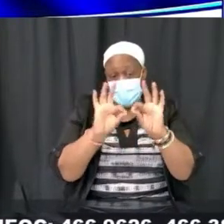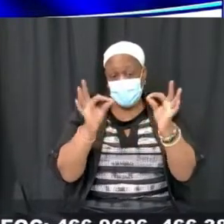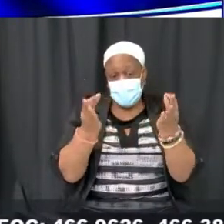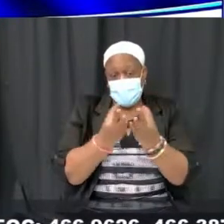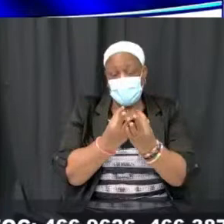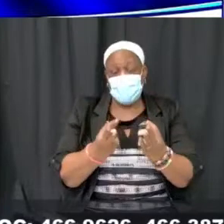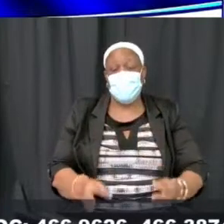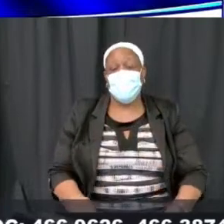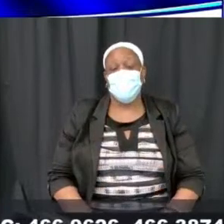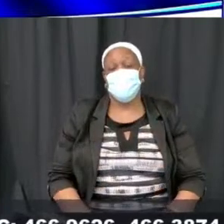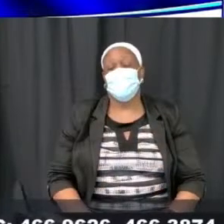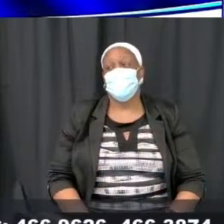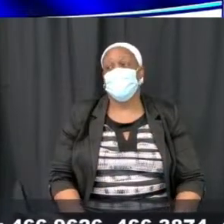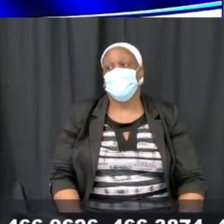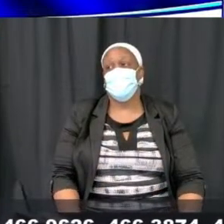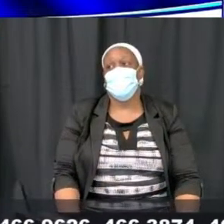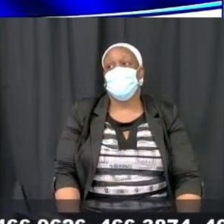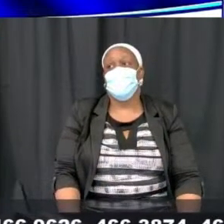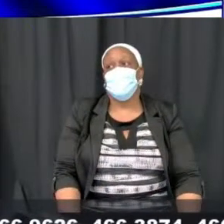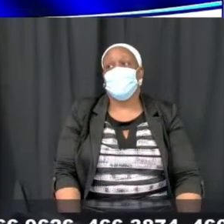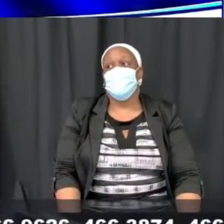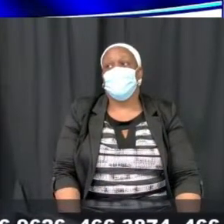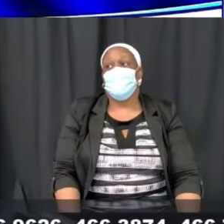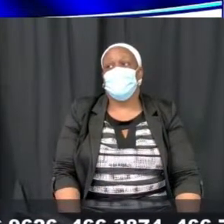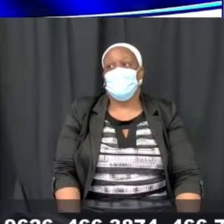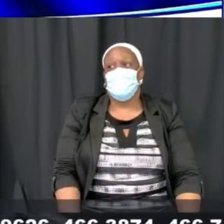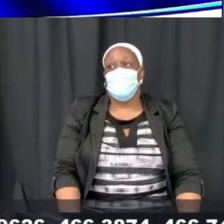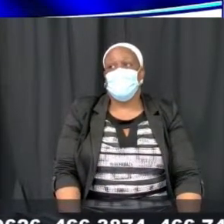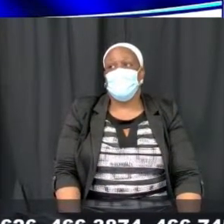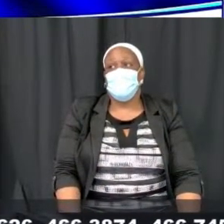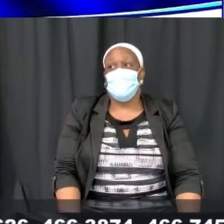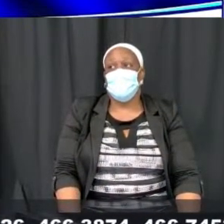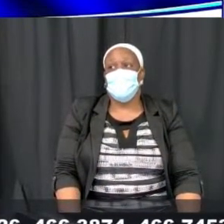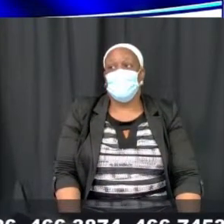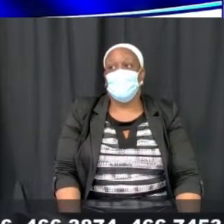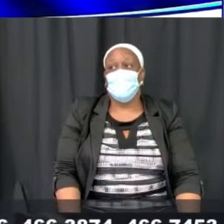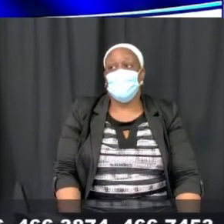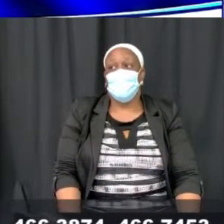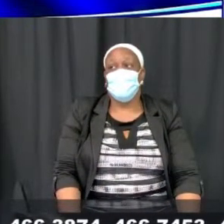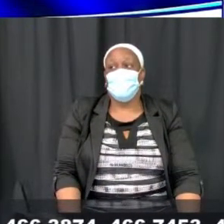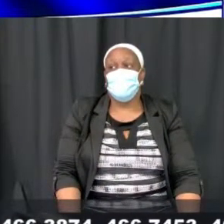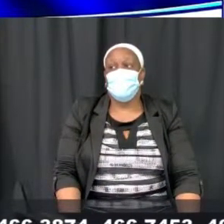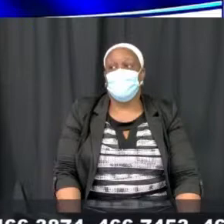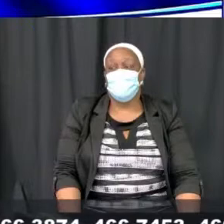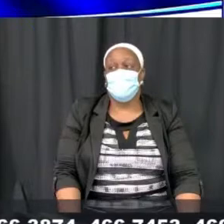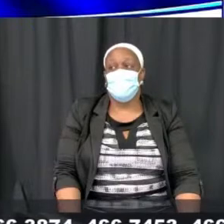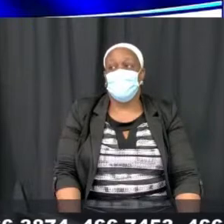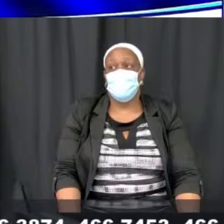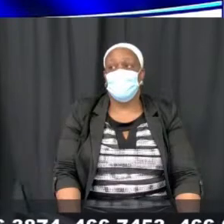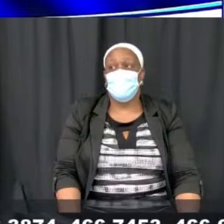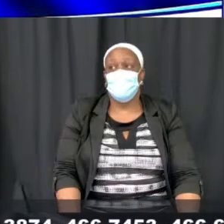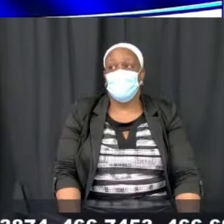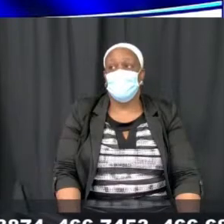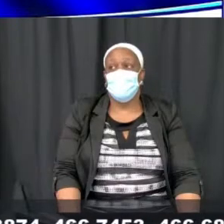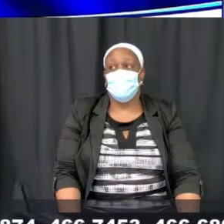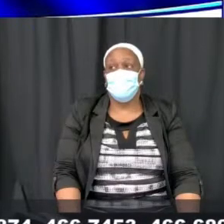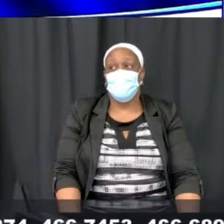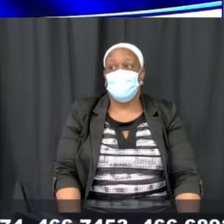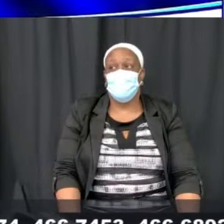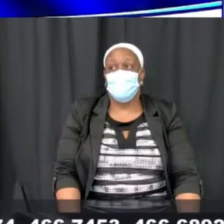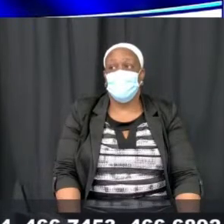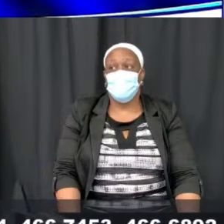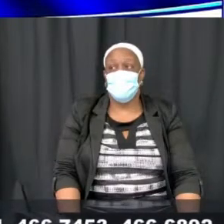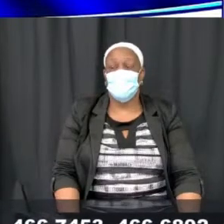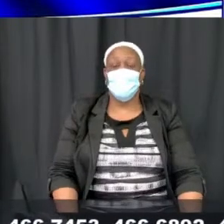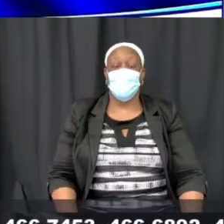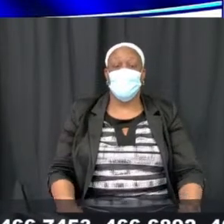So I have outlined to you what the discussions are, and I know some of you want to know what is happening on Monday. Are we opening